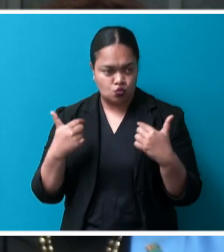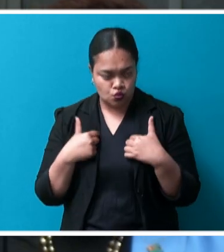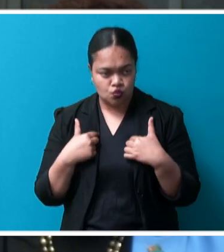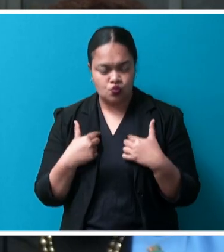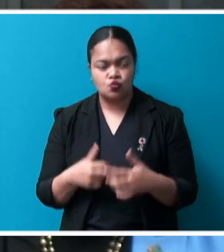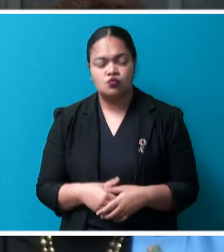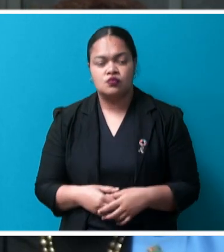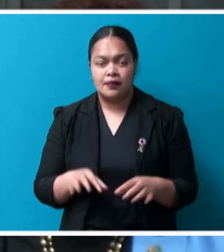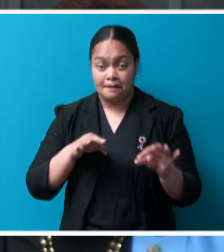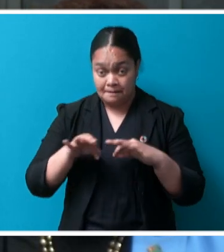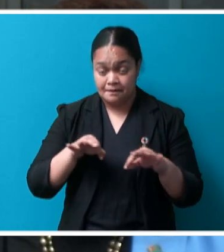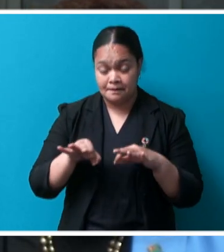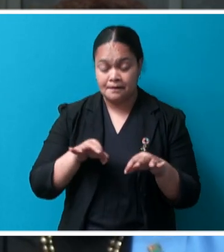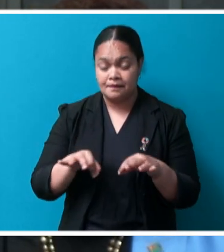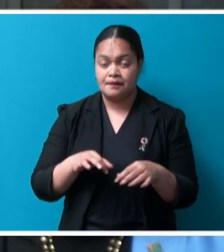planning